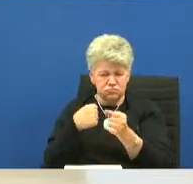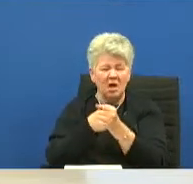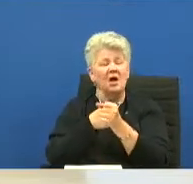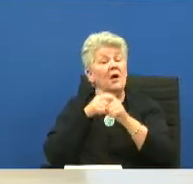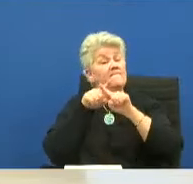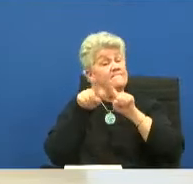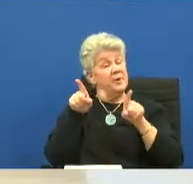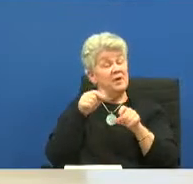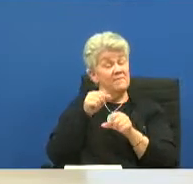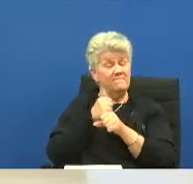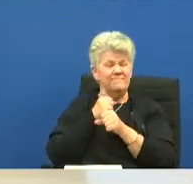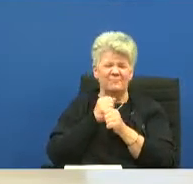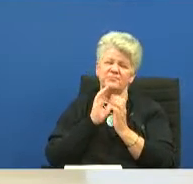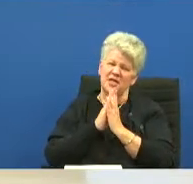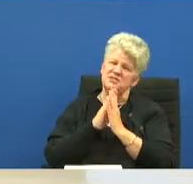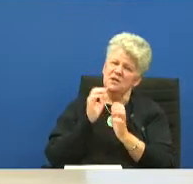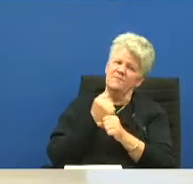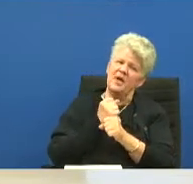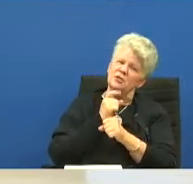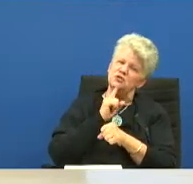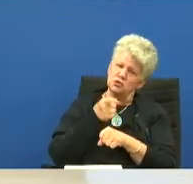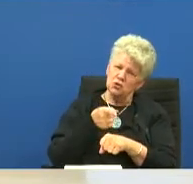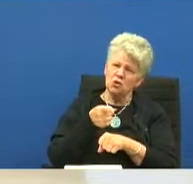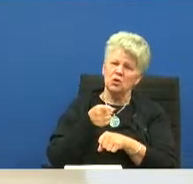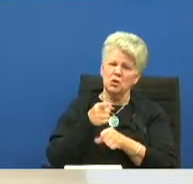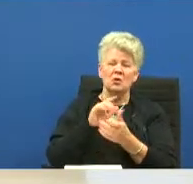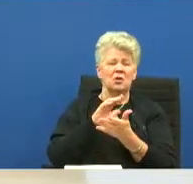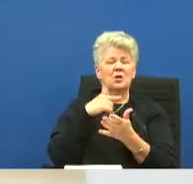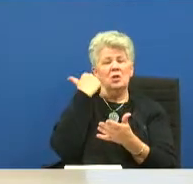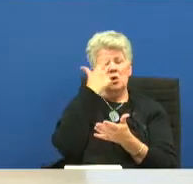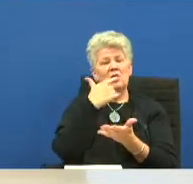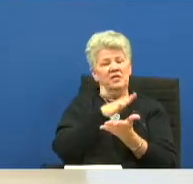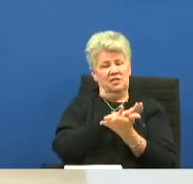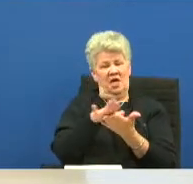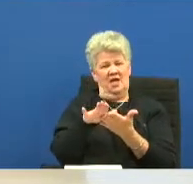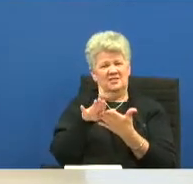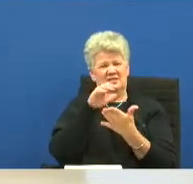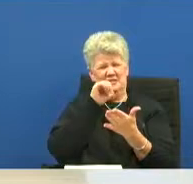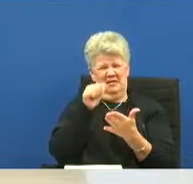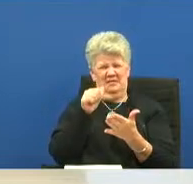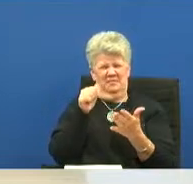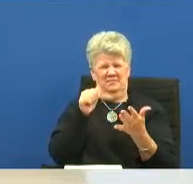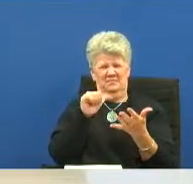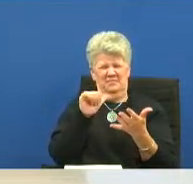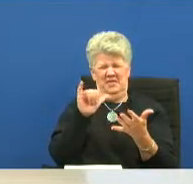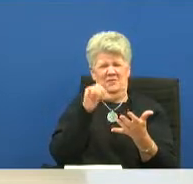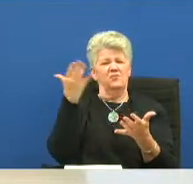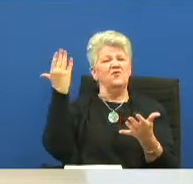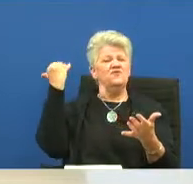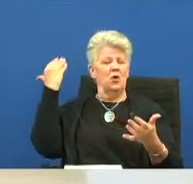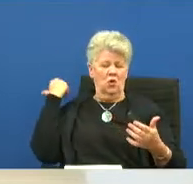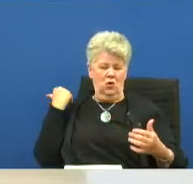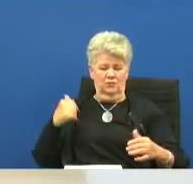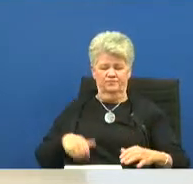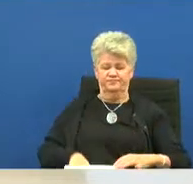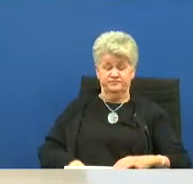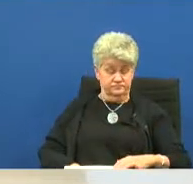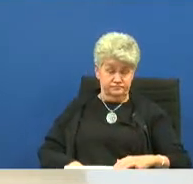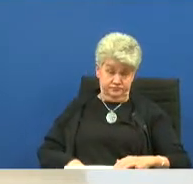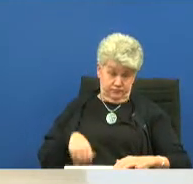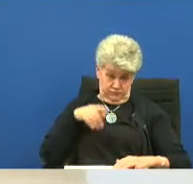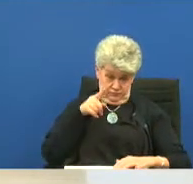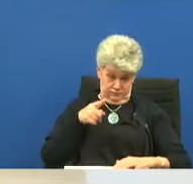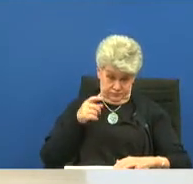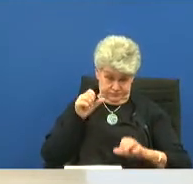you guys make sure that it's something that's desirable and it don't return to what it was prior to it being shut down. So can you kind